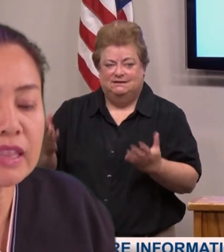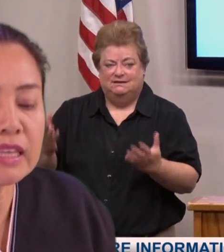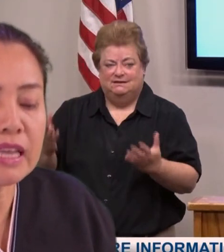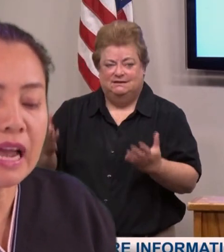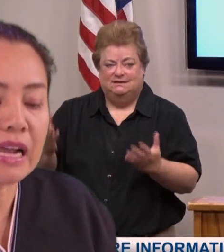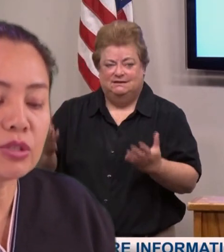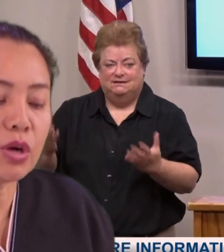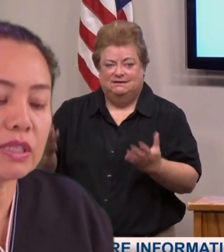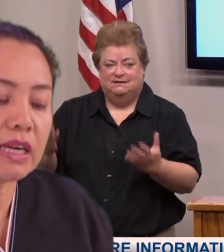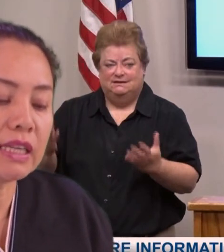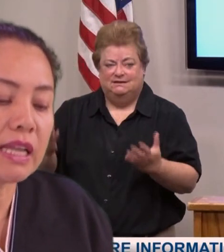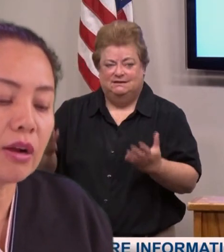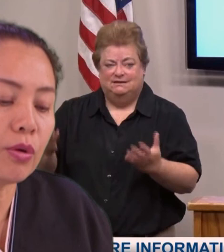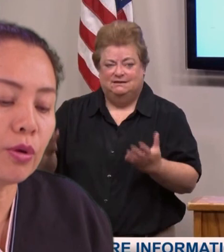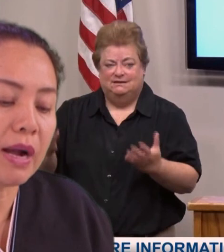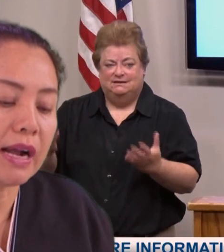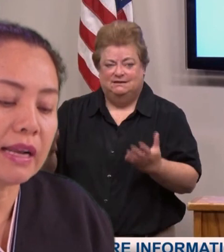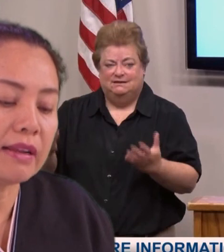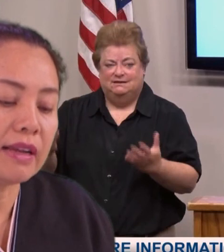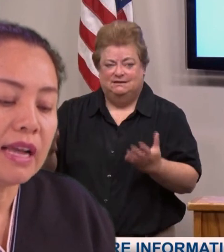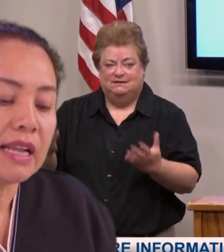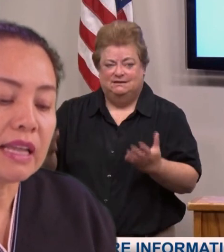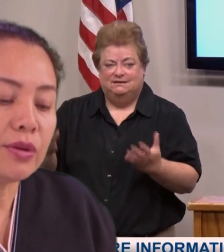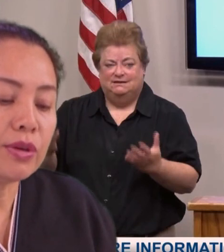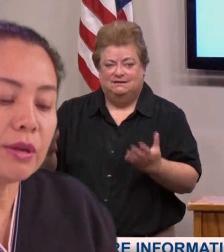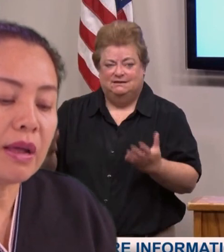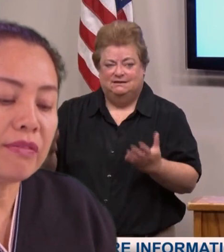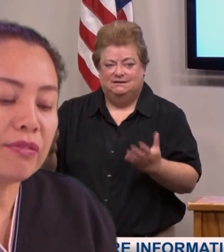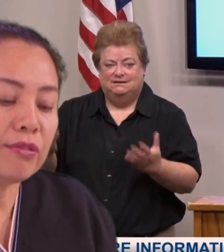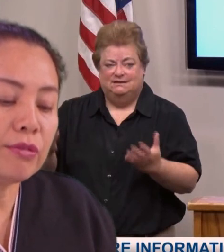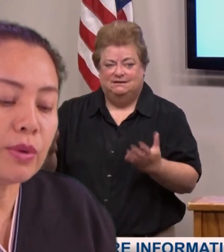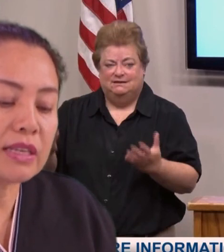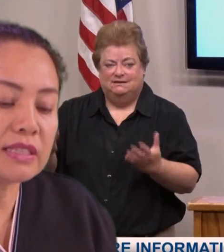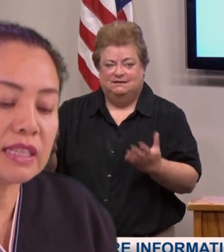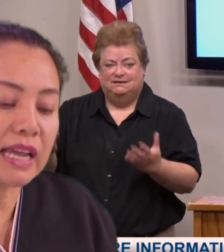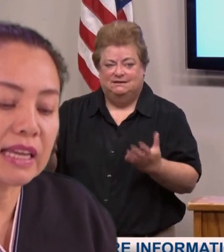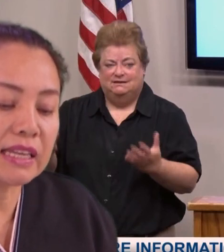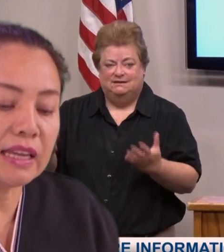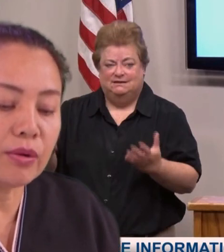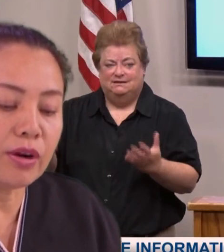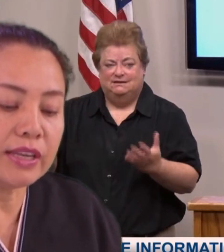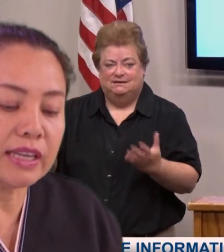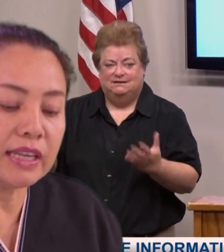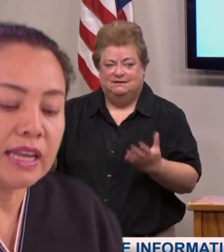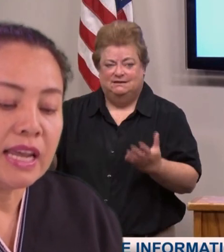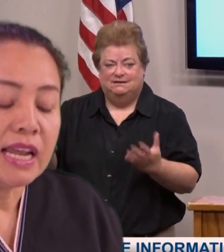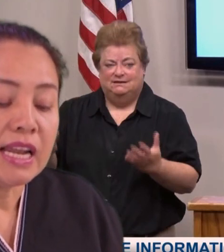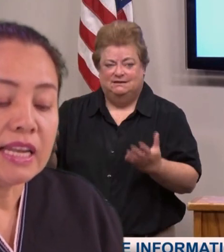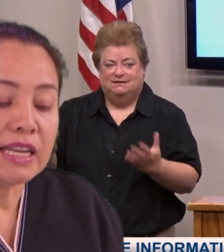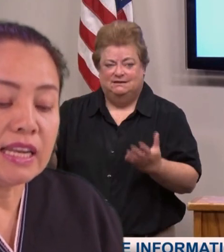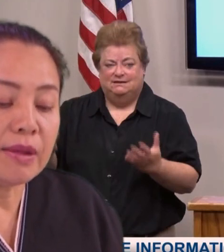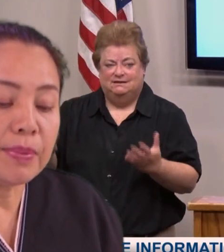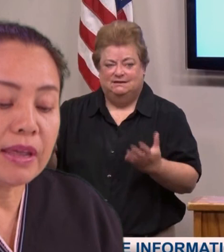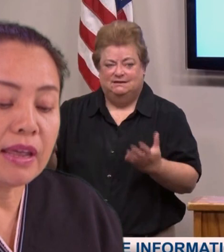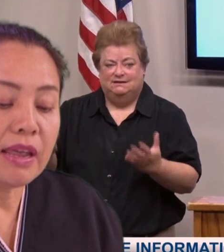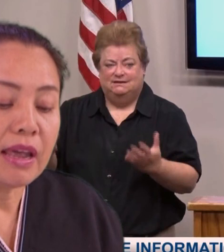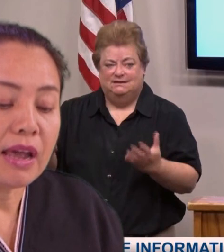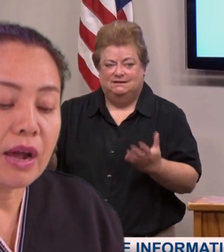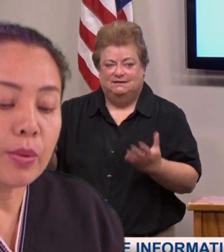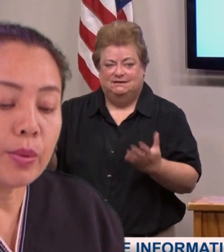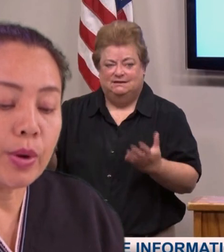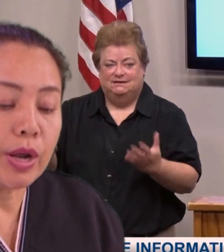you questions about the health department, you can